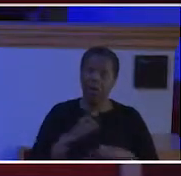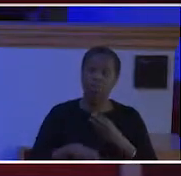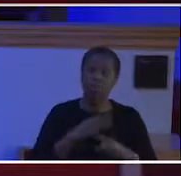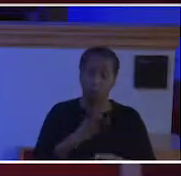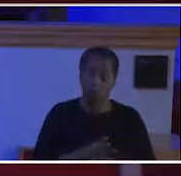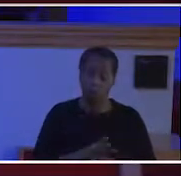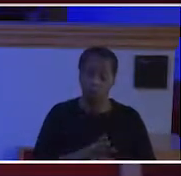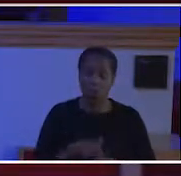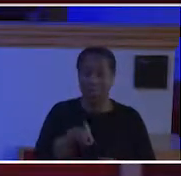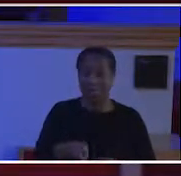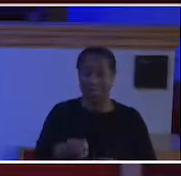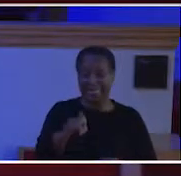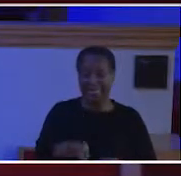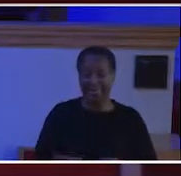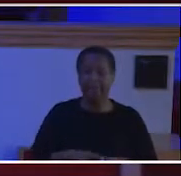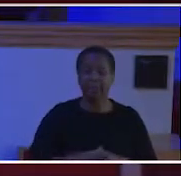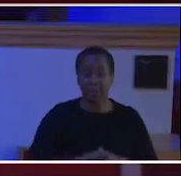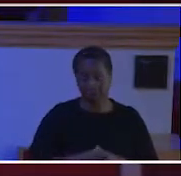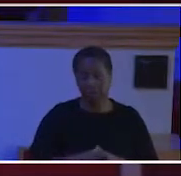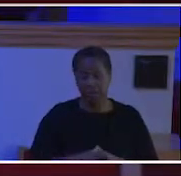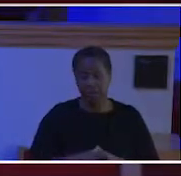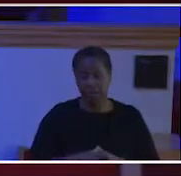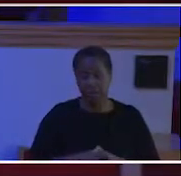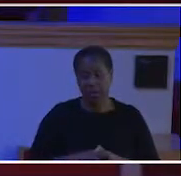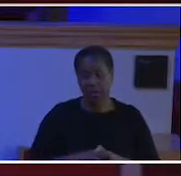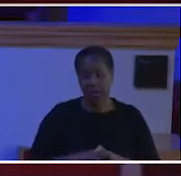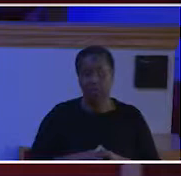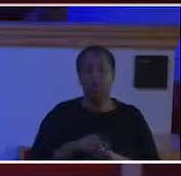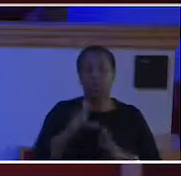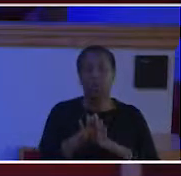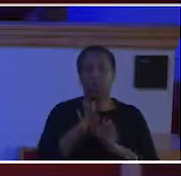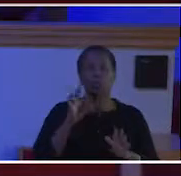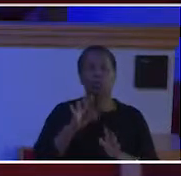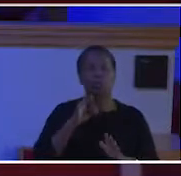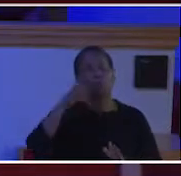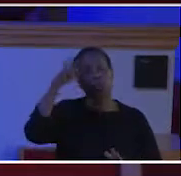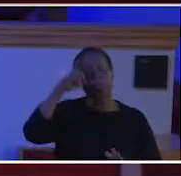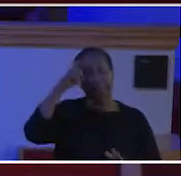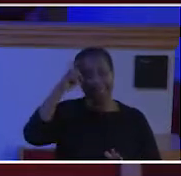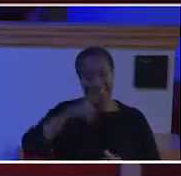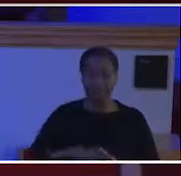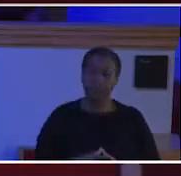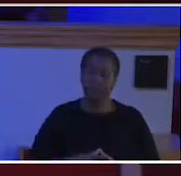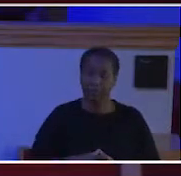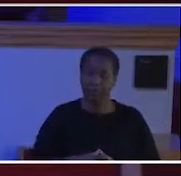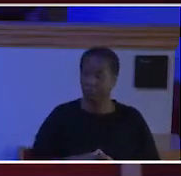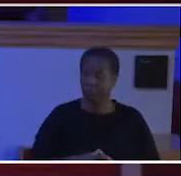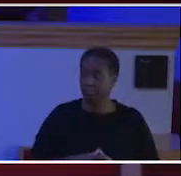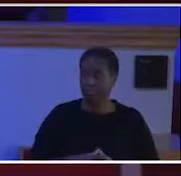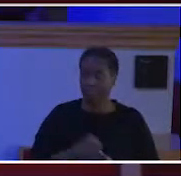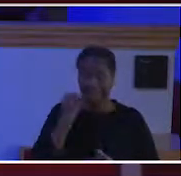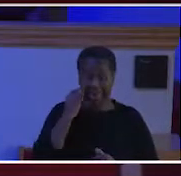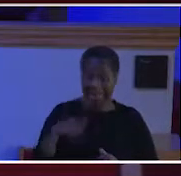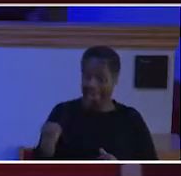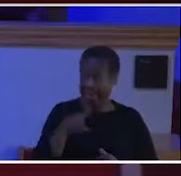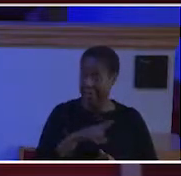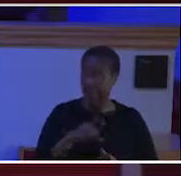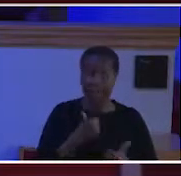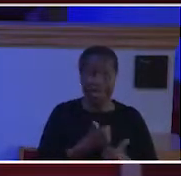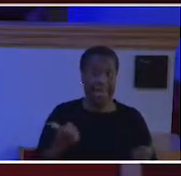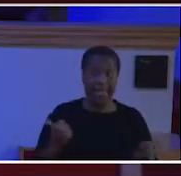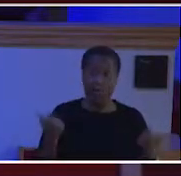world needs. So choose wisely. If there are any